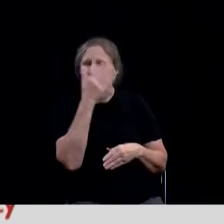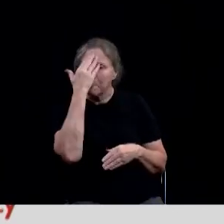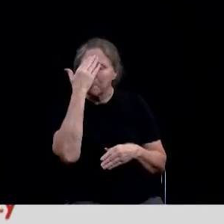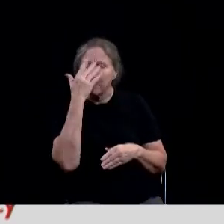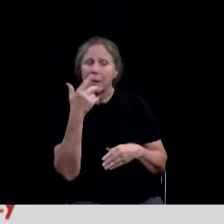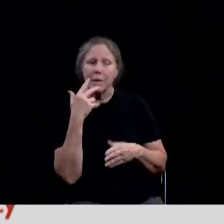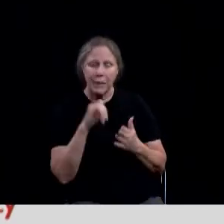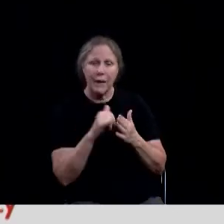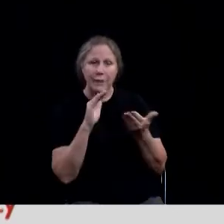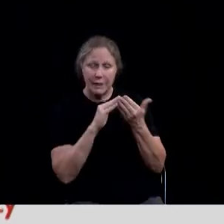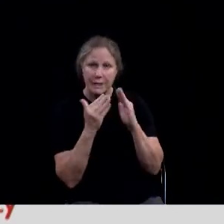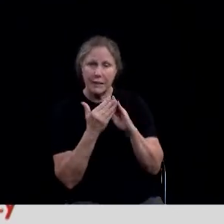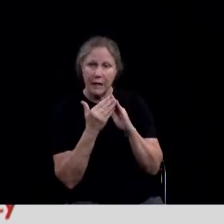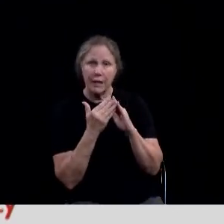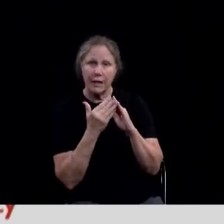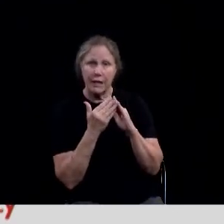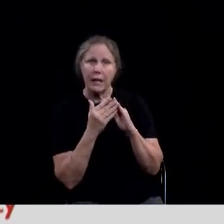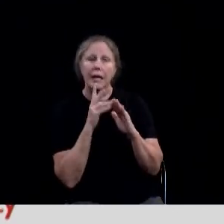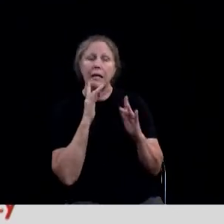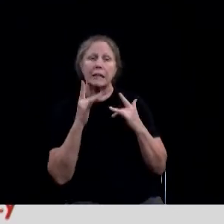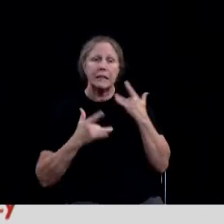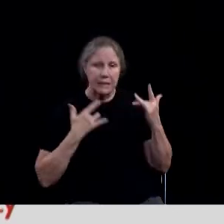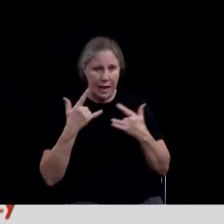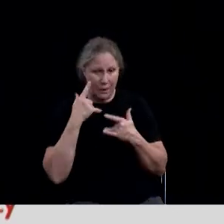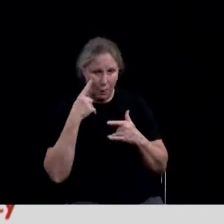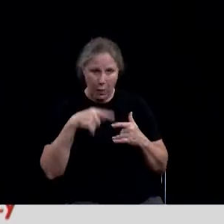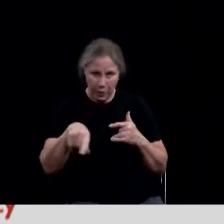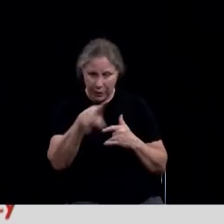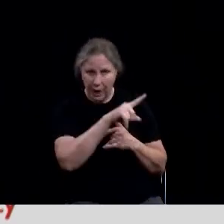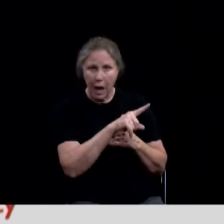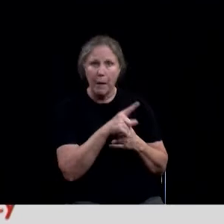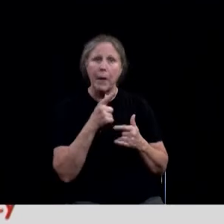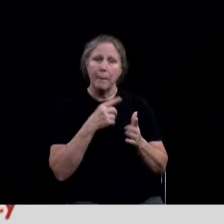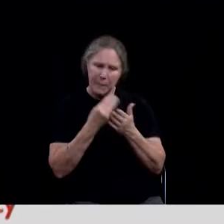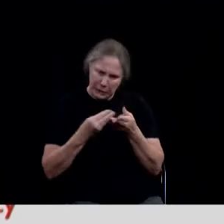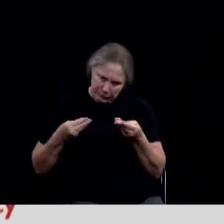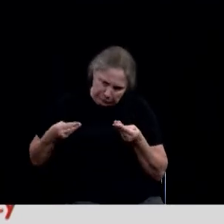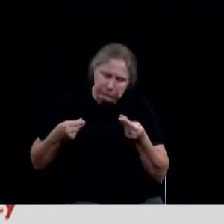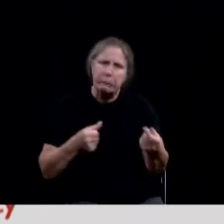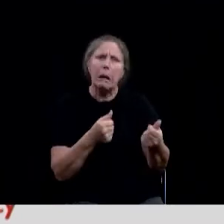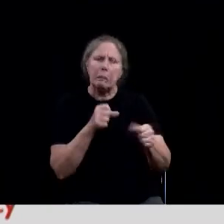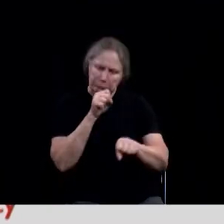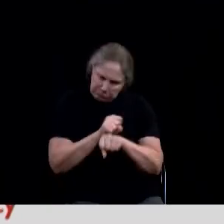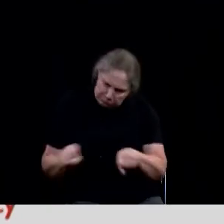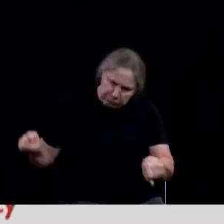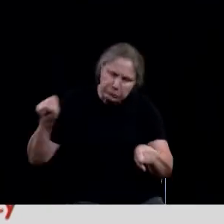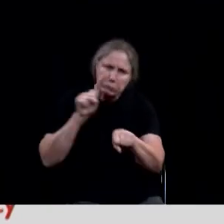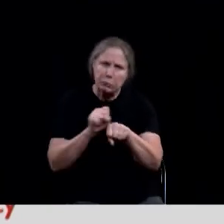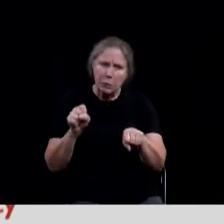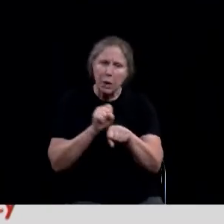for them and is putting dollars and putting effort behind a beautiful